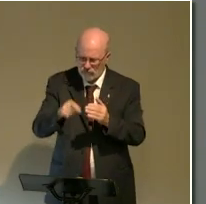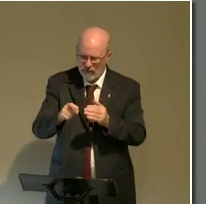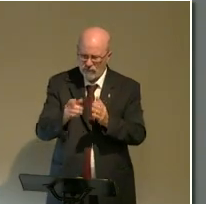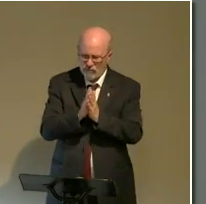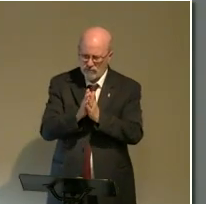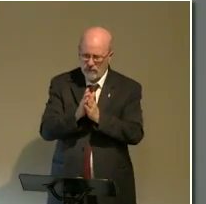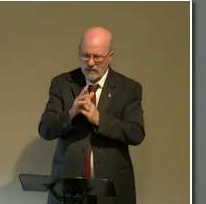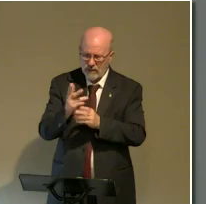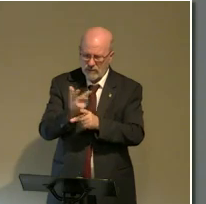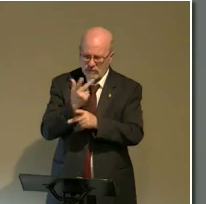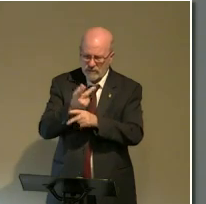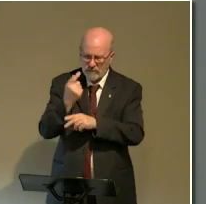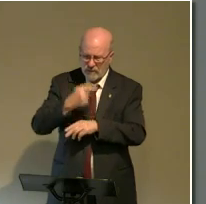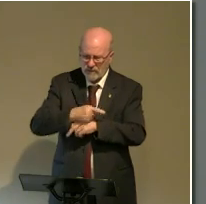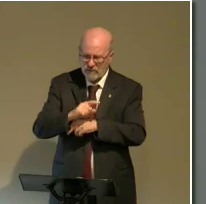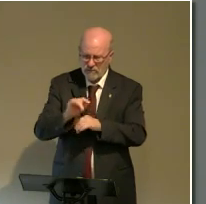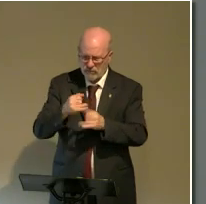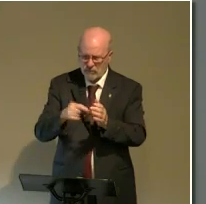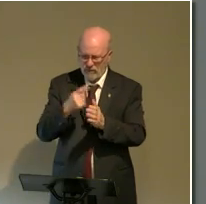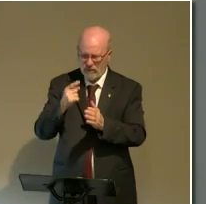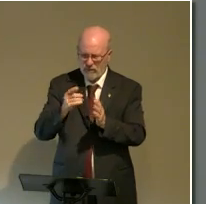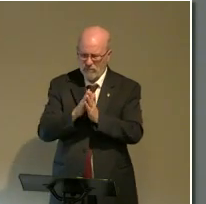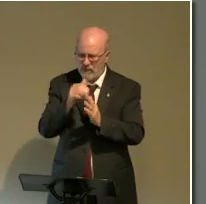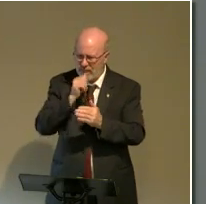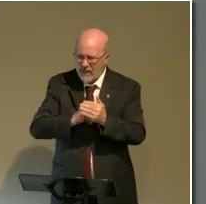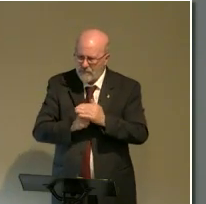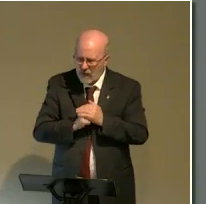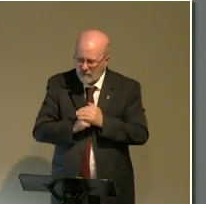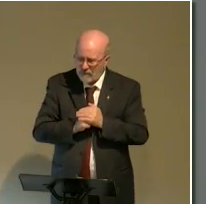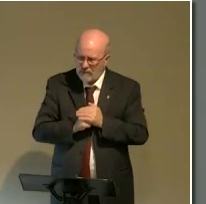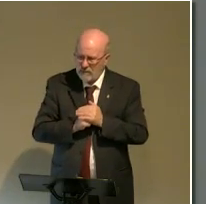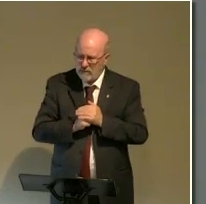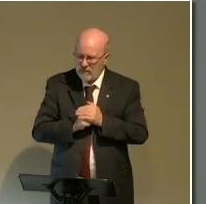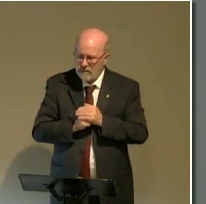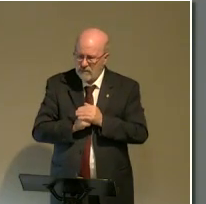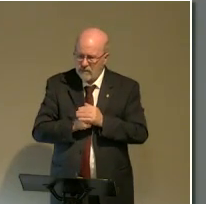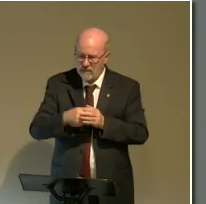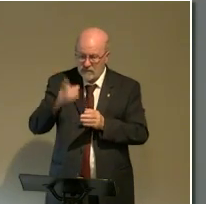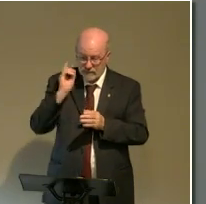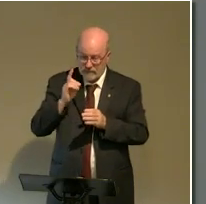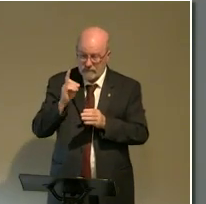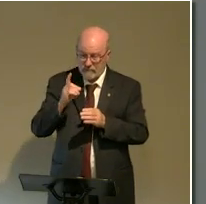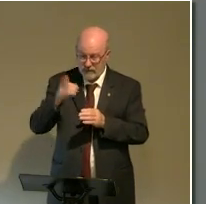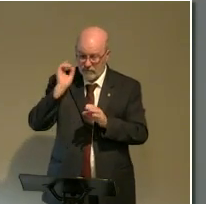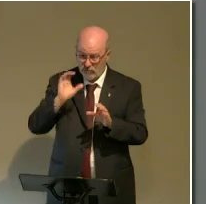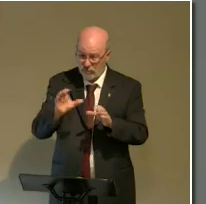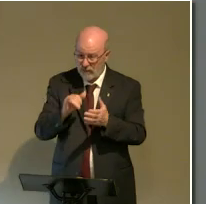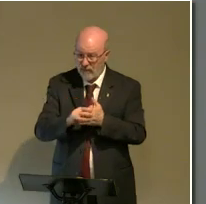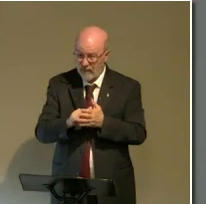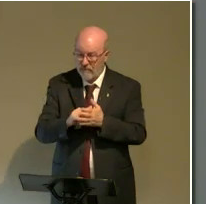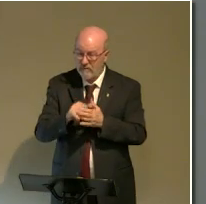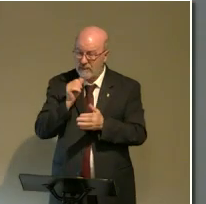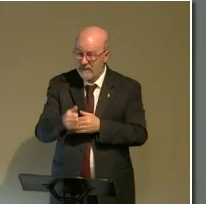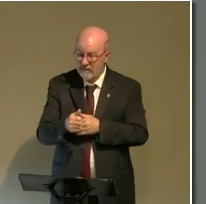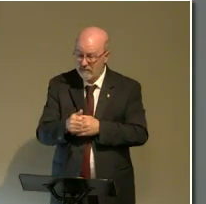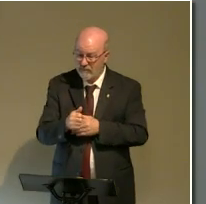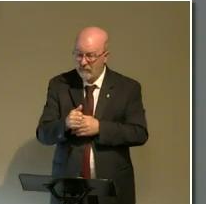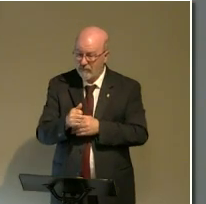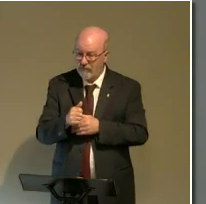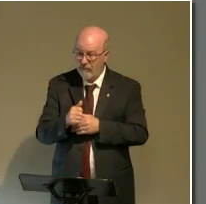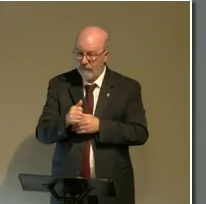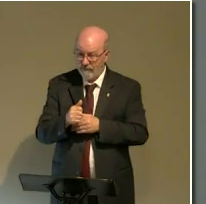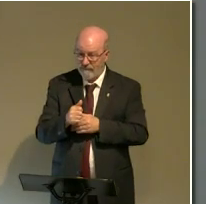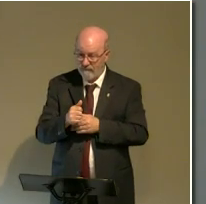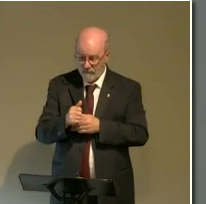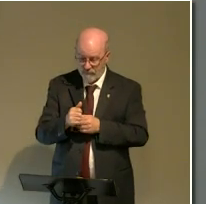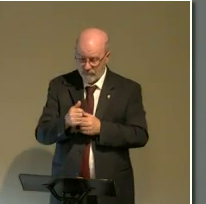pray three times a day? Just pray once. Go pray somewhere hidden. He could have done that, but he didn't. And